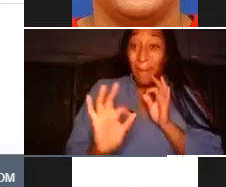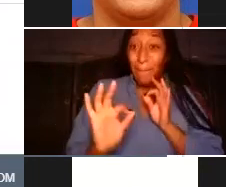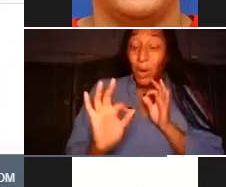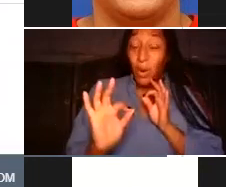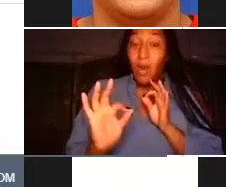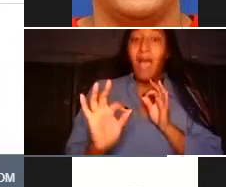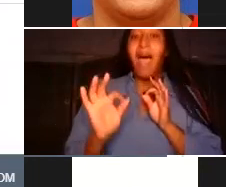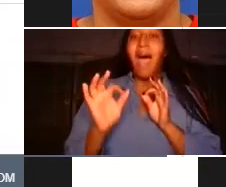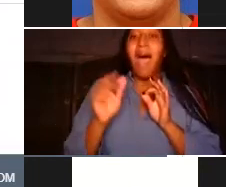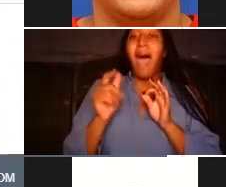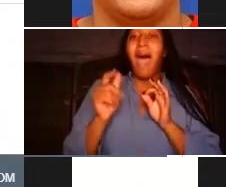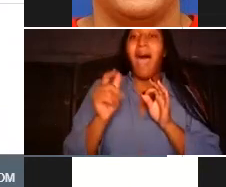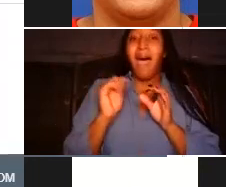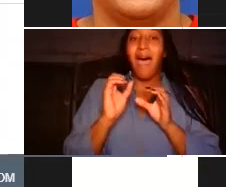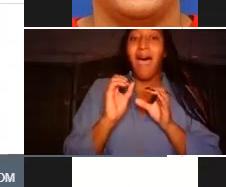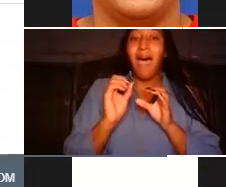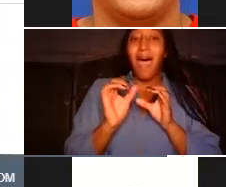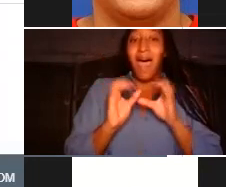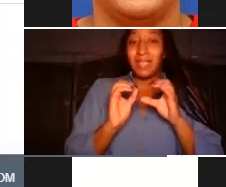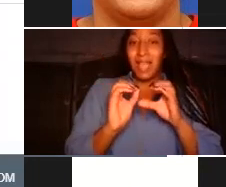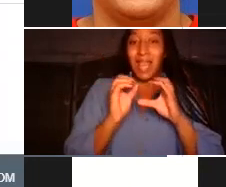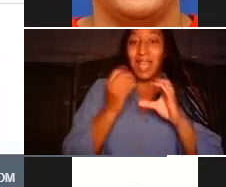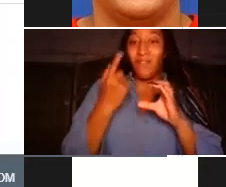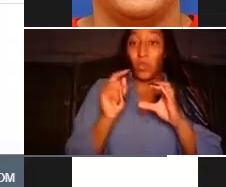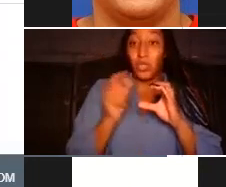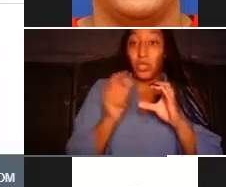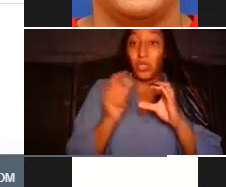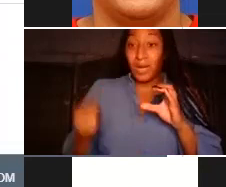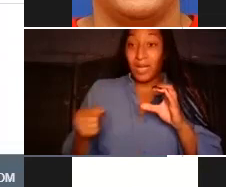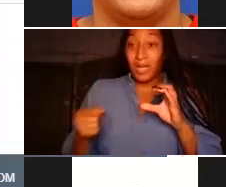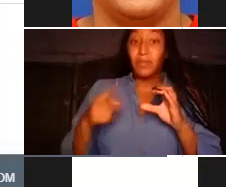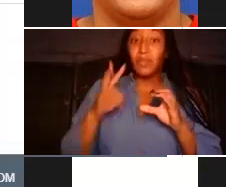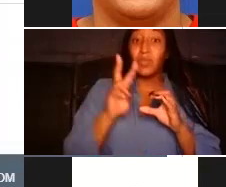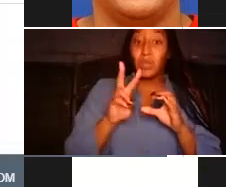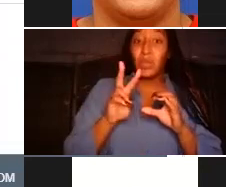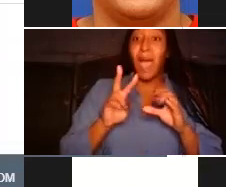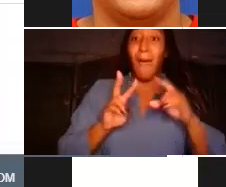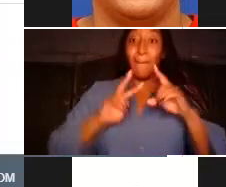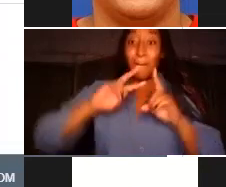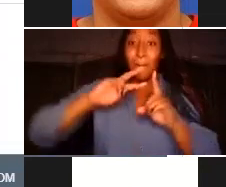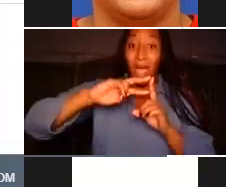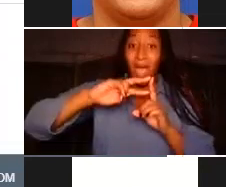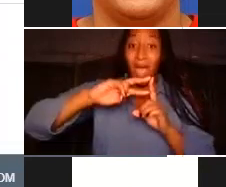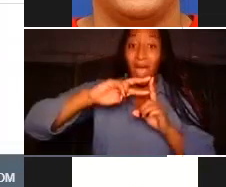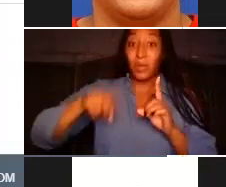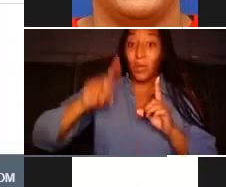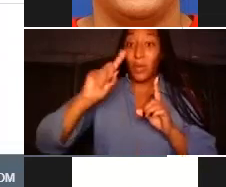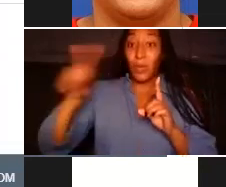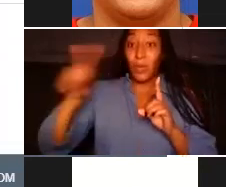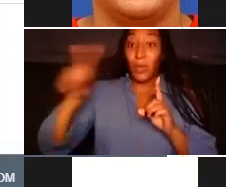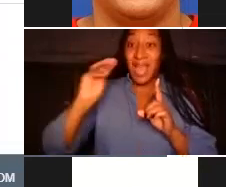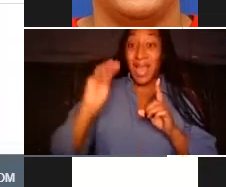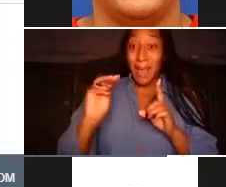over K. Here is 2 pi square root L over G. So you can see the period follows